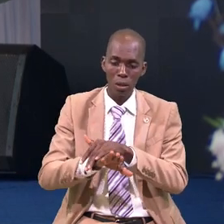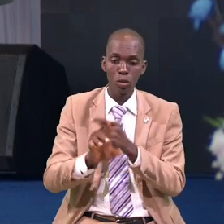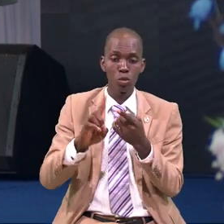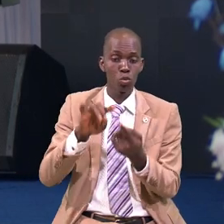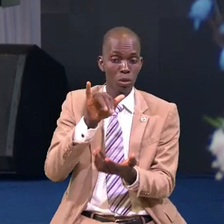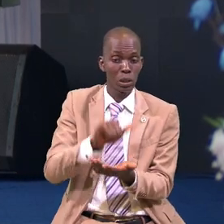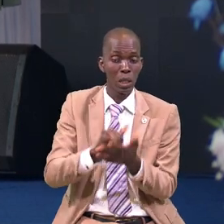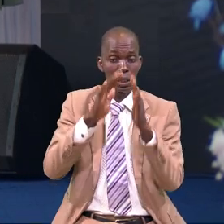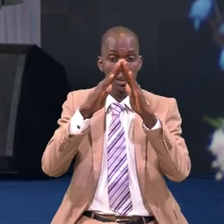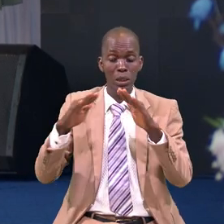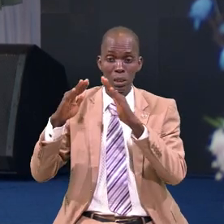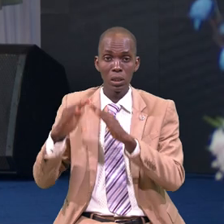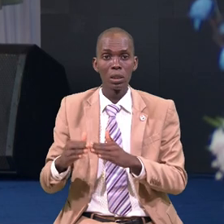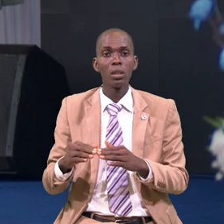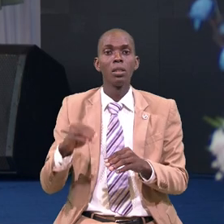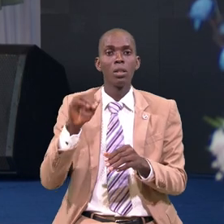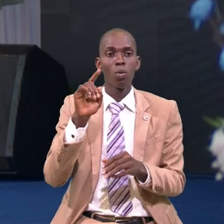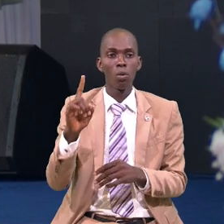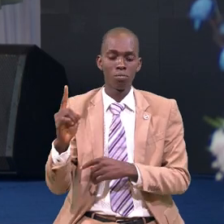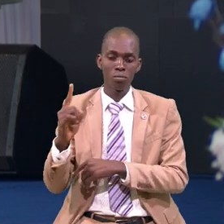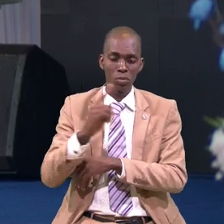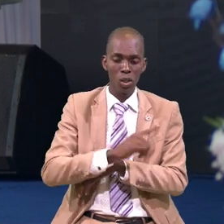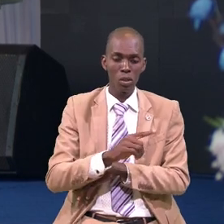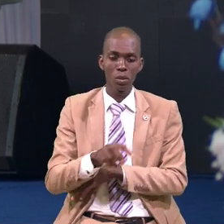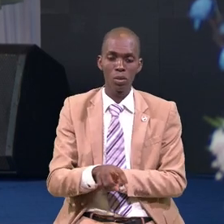a day's journey.